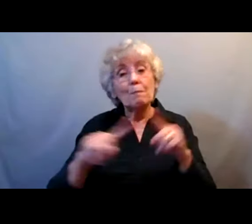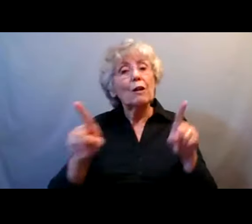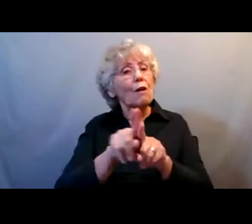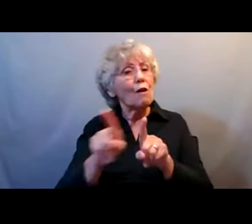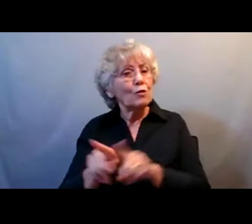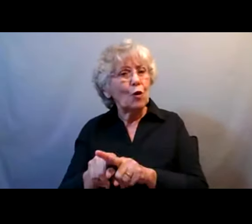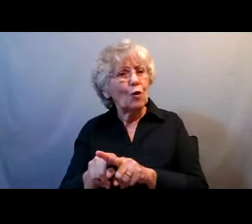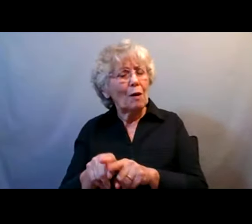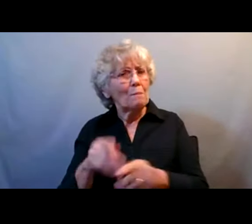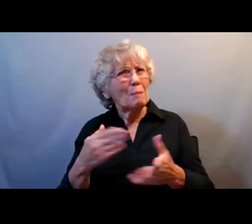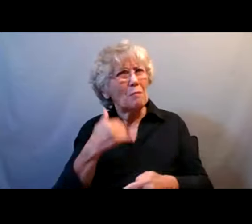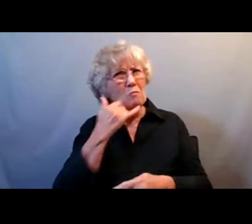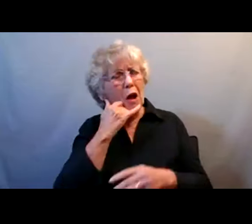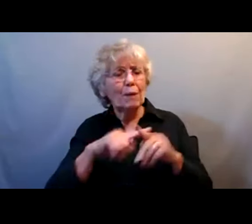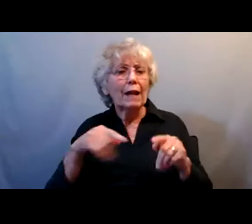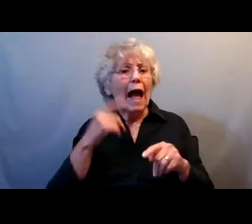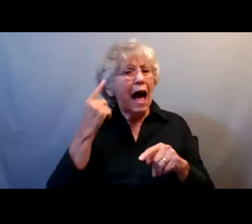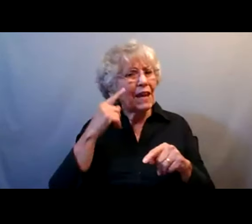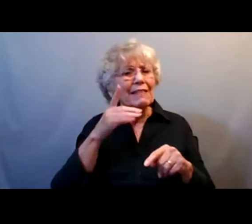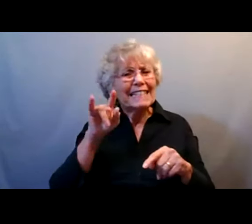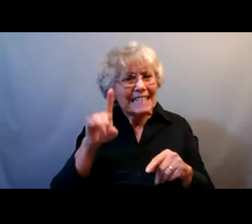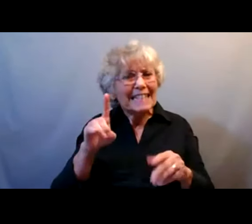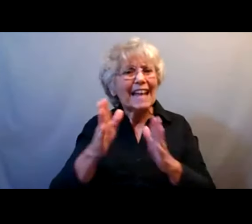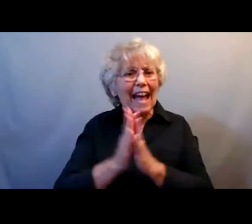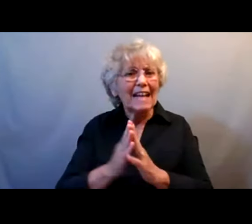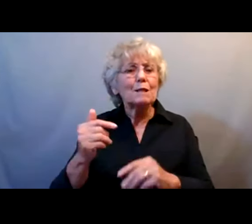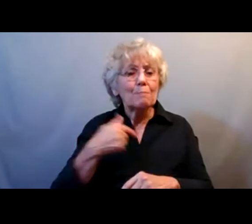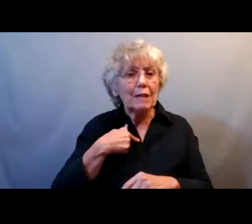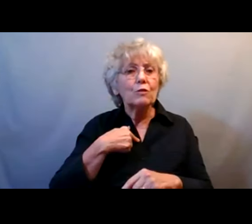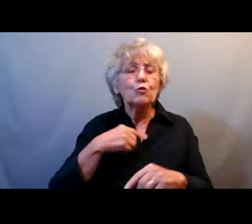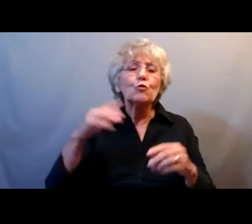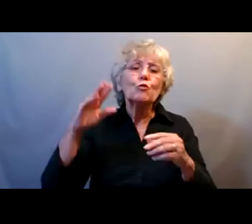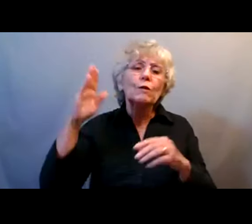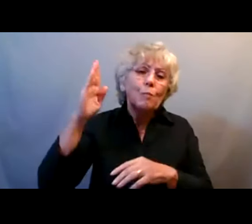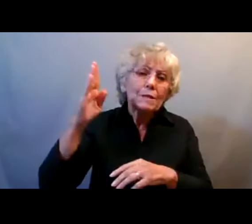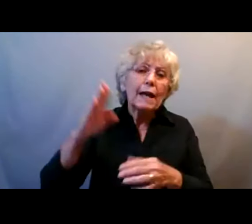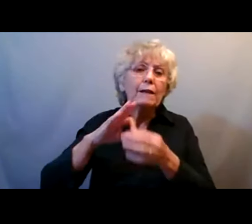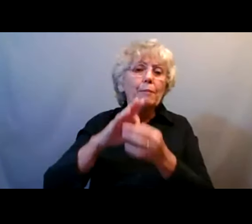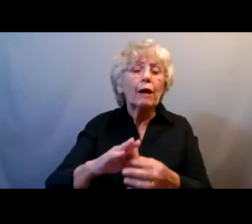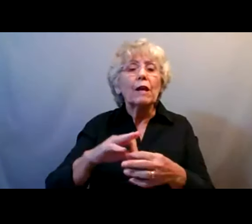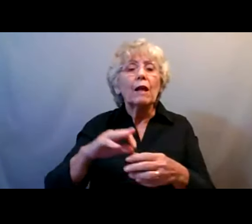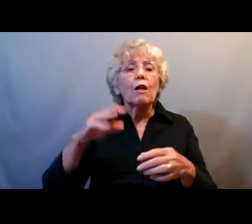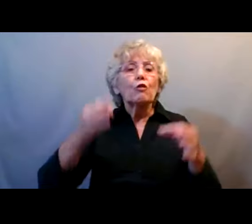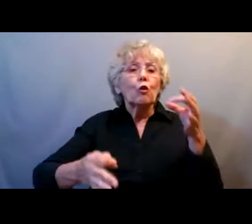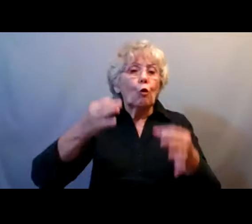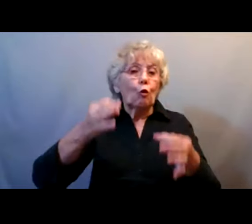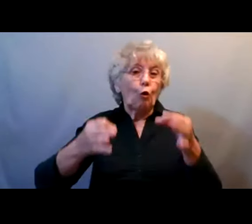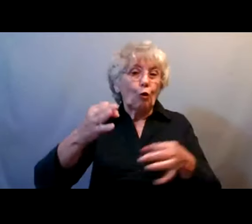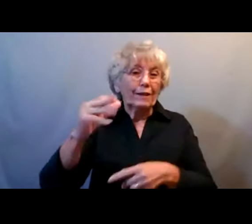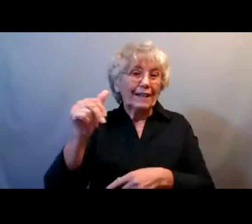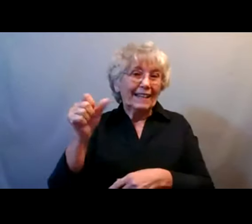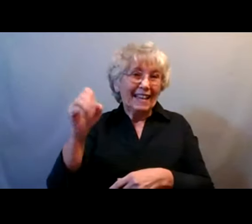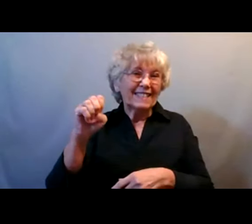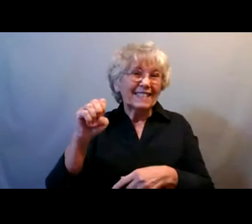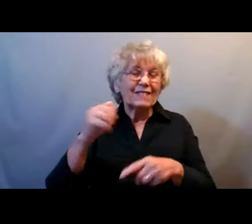unless I'm wrong, I think the thing I was asked to really mention or speak about is a little bit on the court case that the Third Circuit